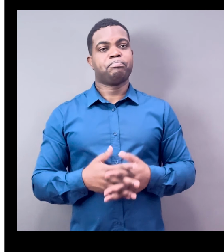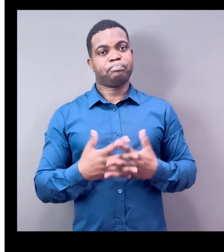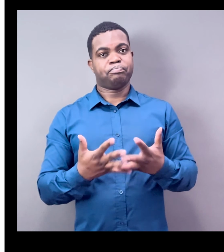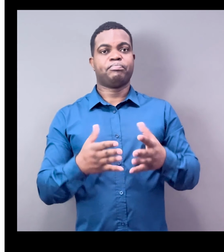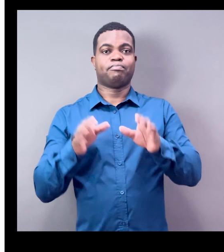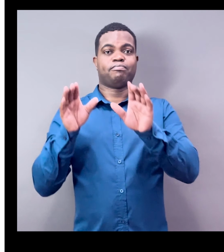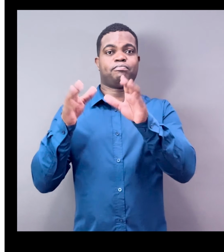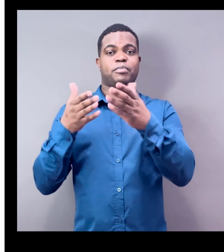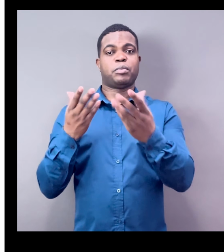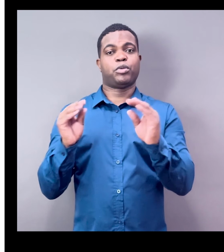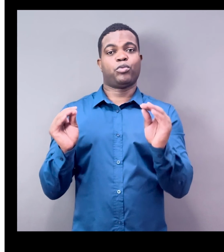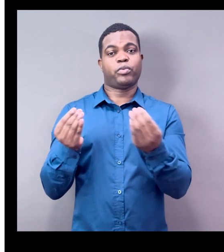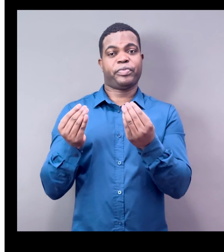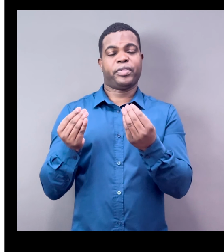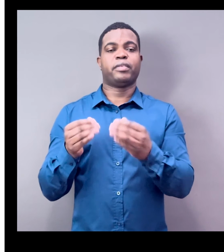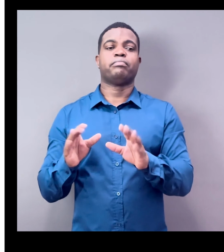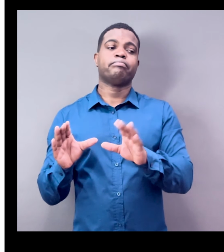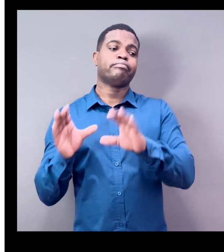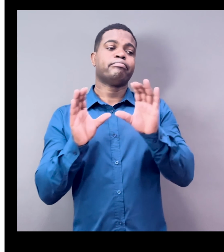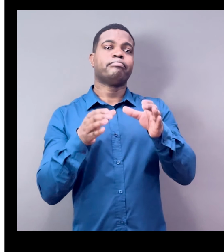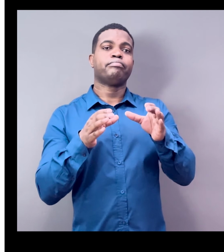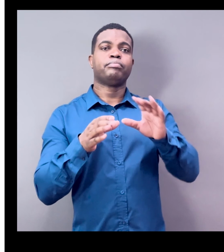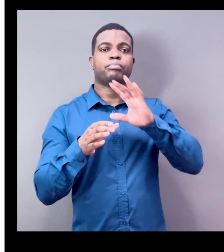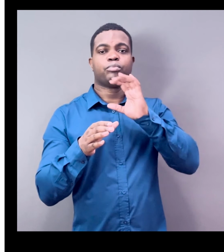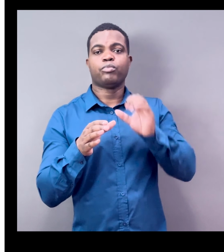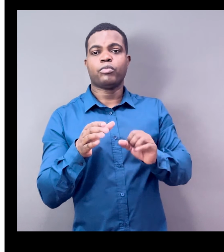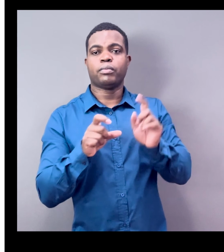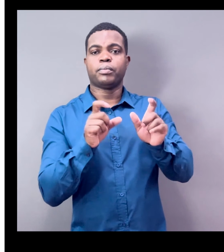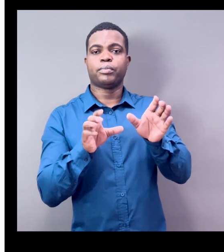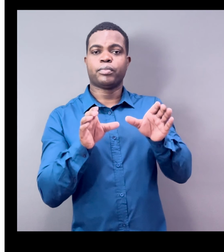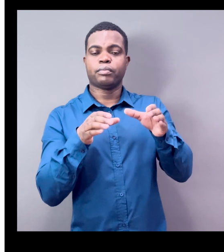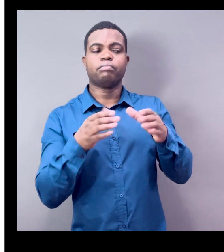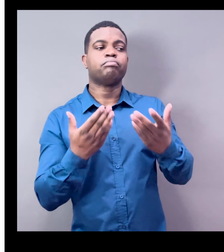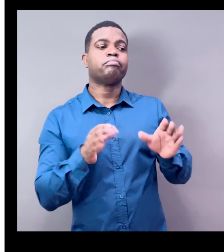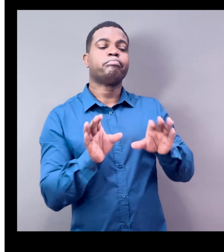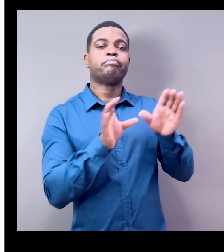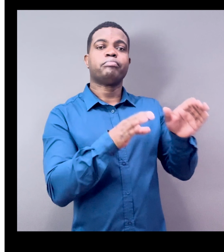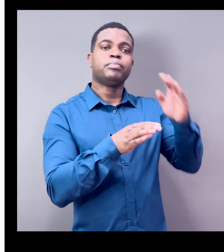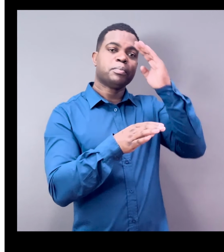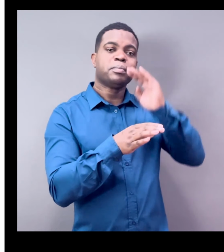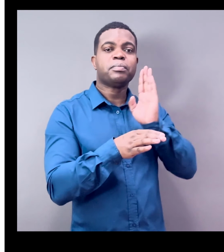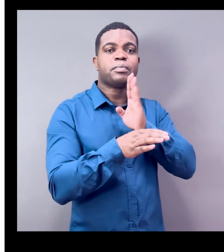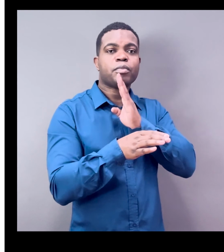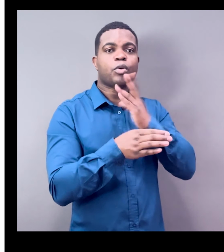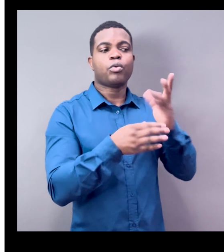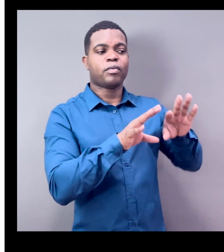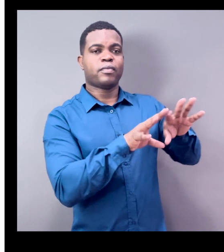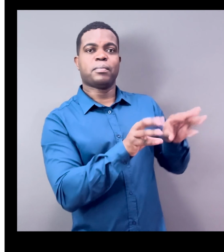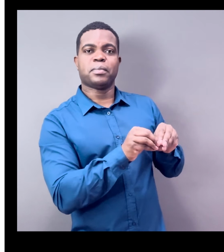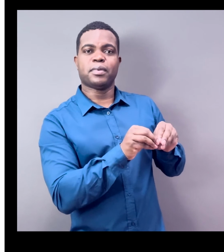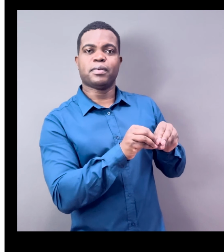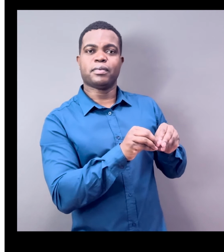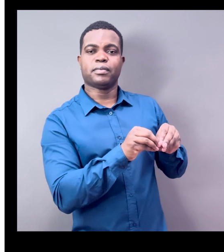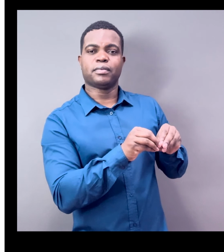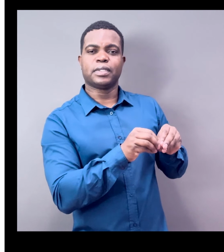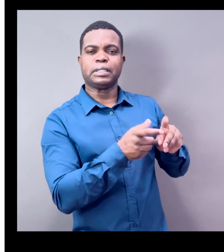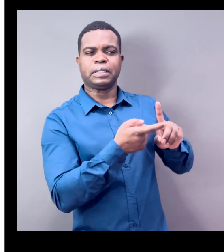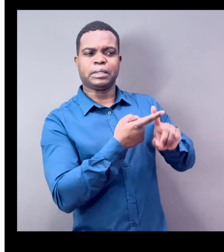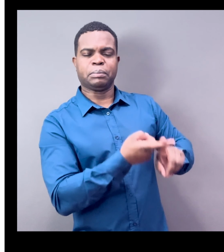we have the youth, we have the elderly population, we have the parents and families. Depending